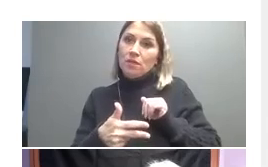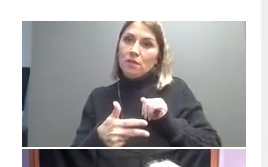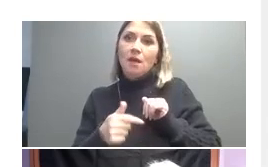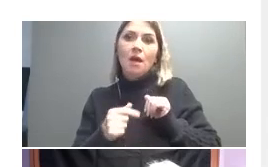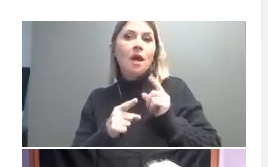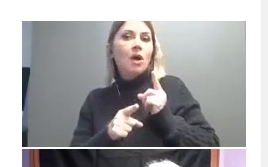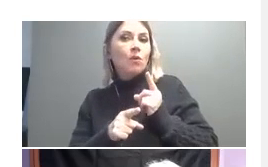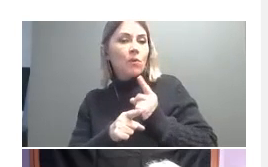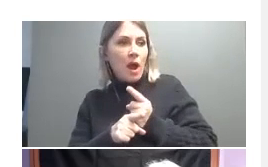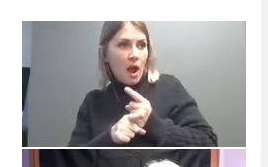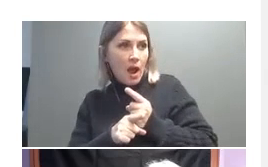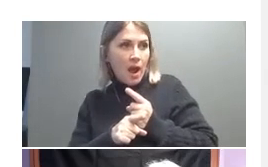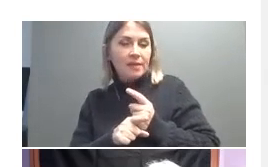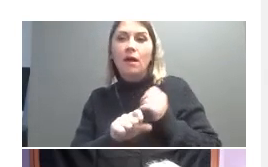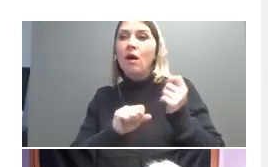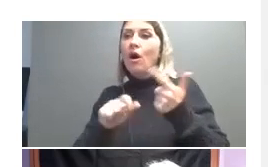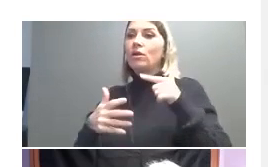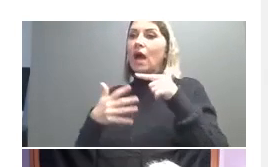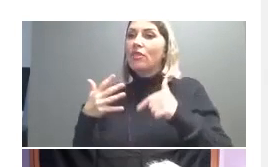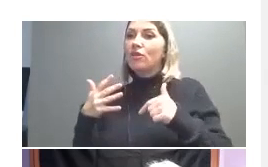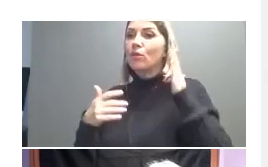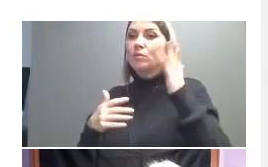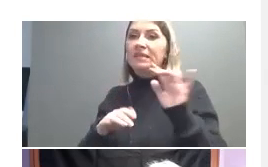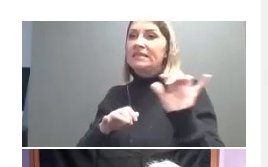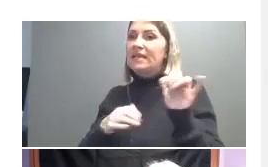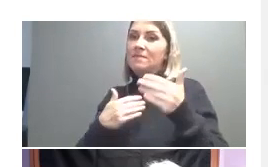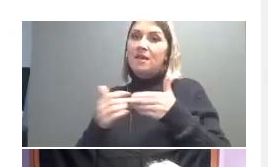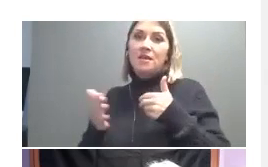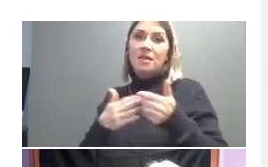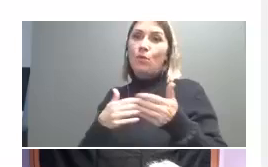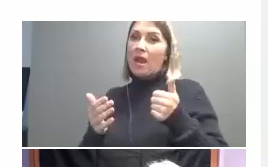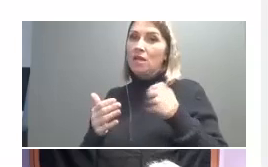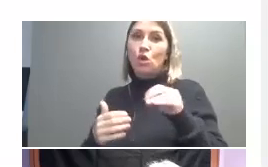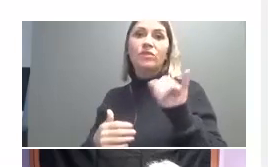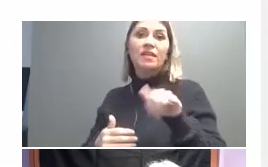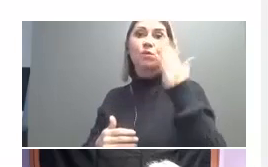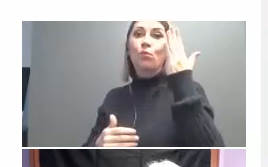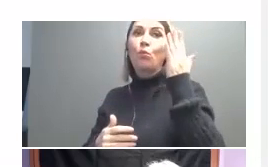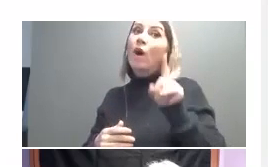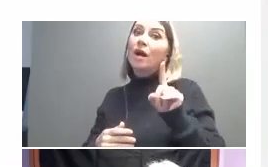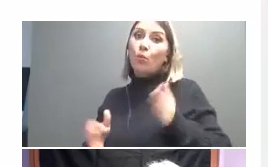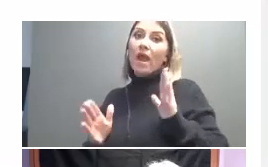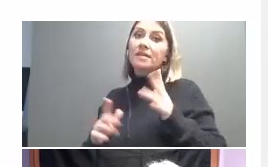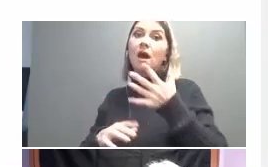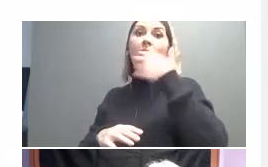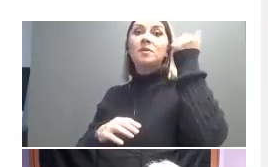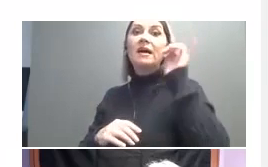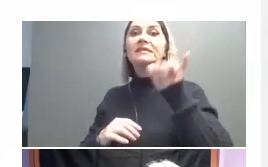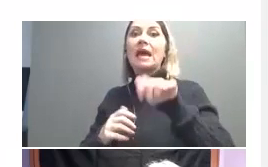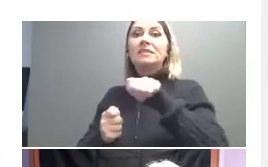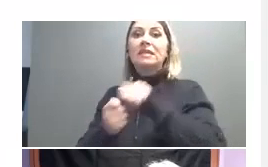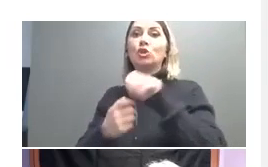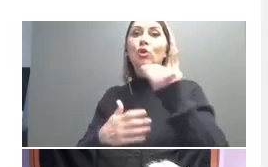Right? Because everything else is going to be the same anyway. So that is one way to optimize this particular algorithm,